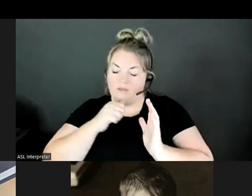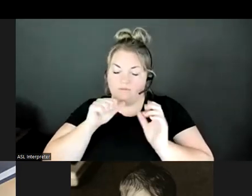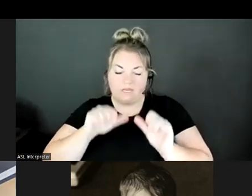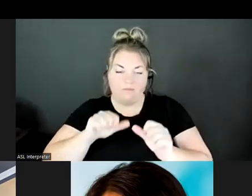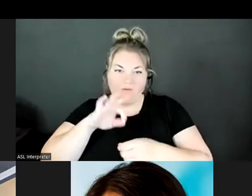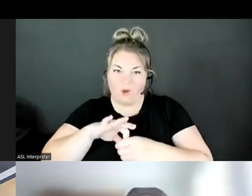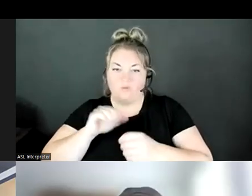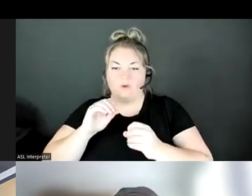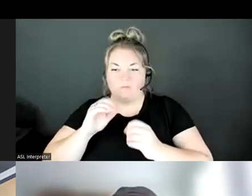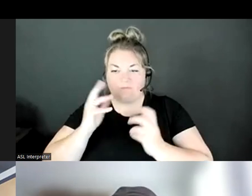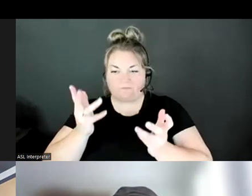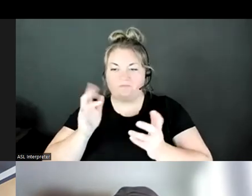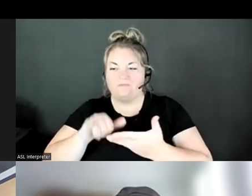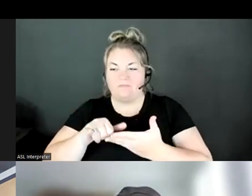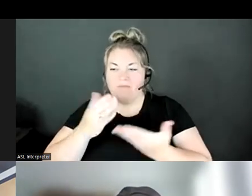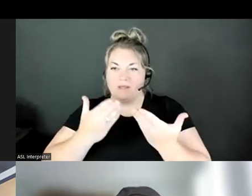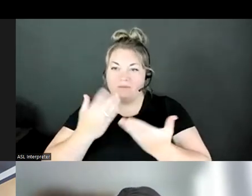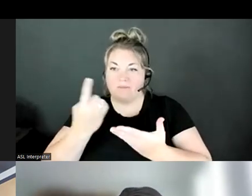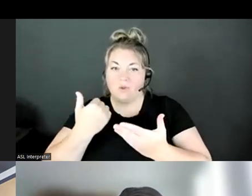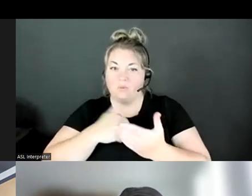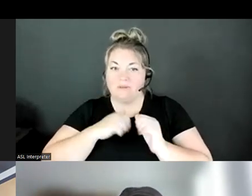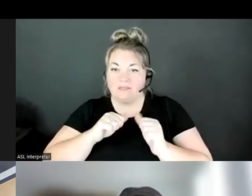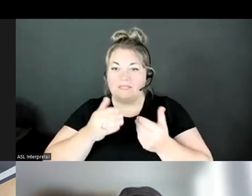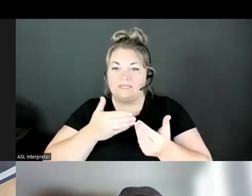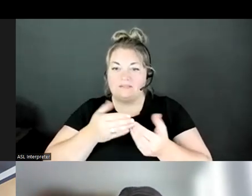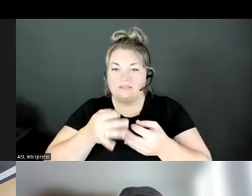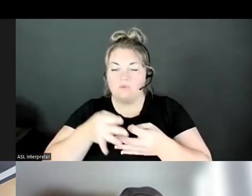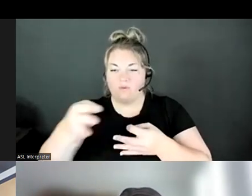vote, so that might be something that we can easily move.